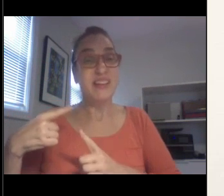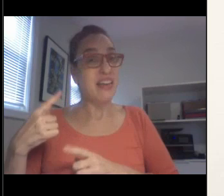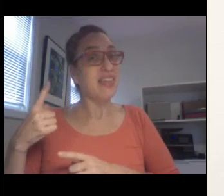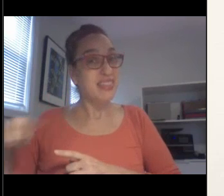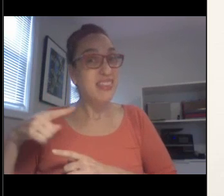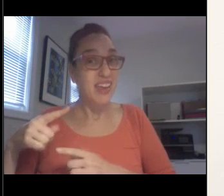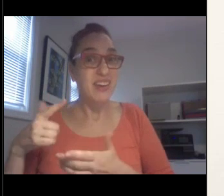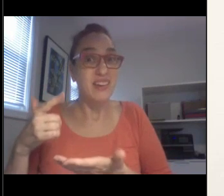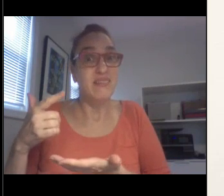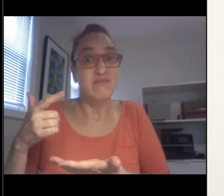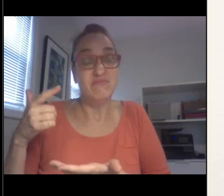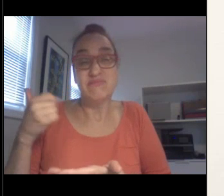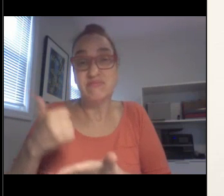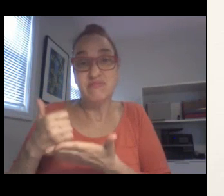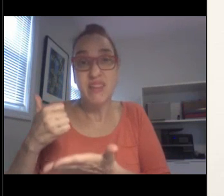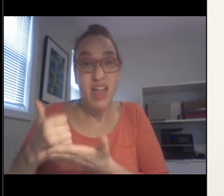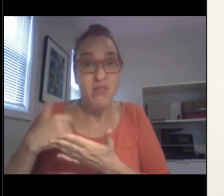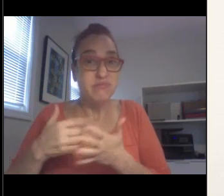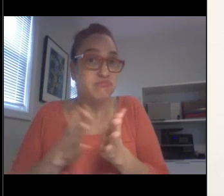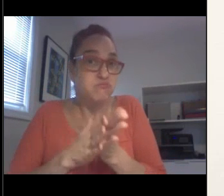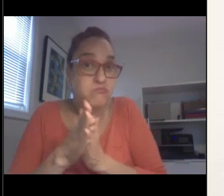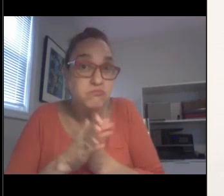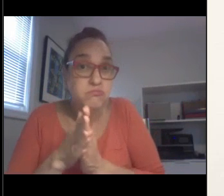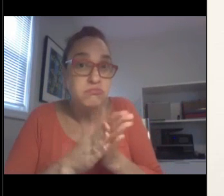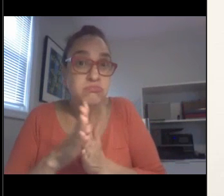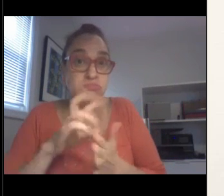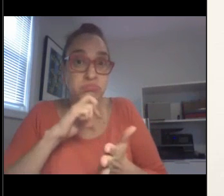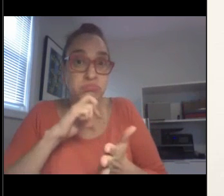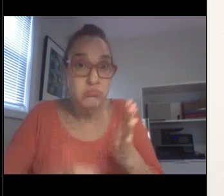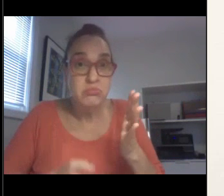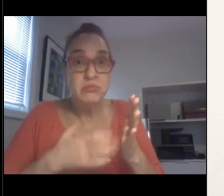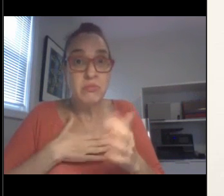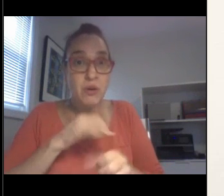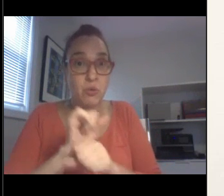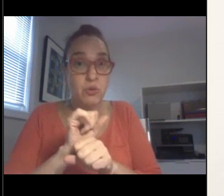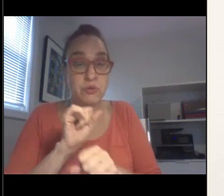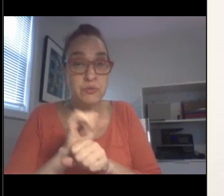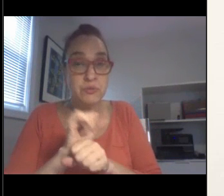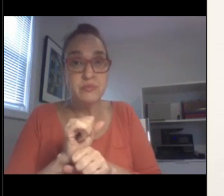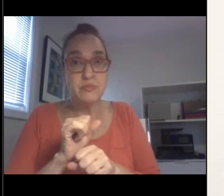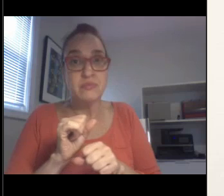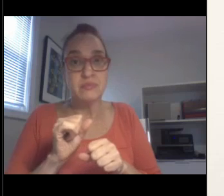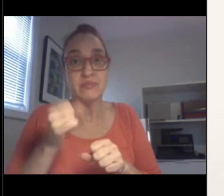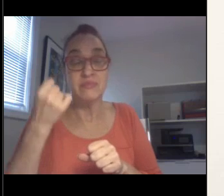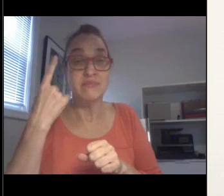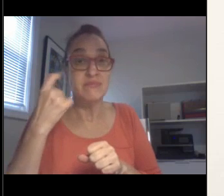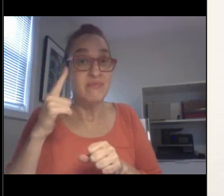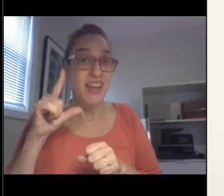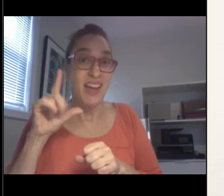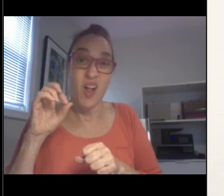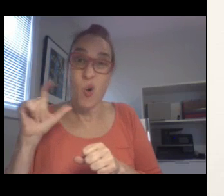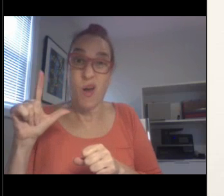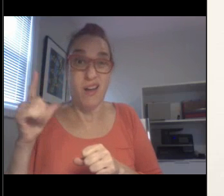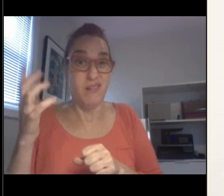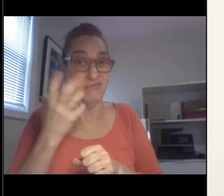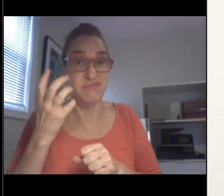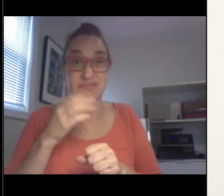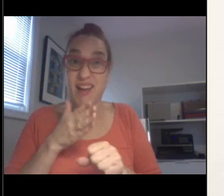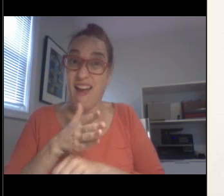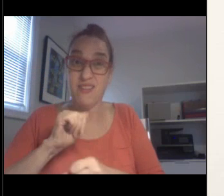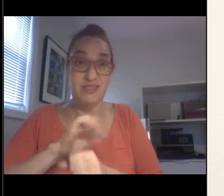doing this work. I also say, and for job security, I add LOL because after the pandemic, who